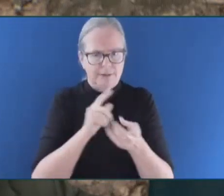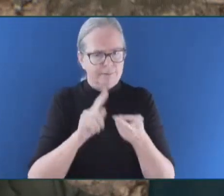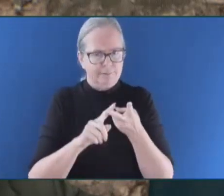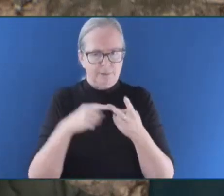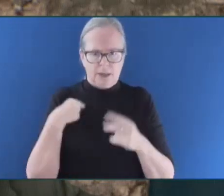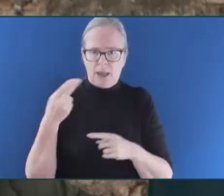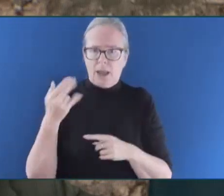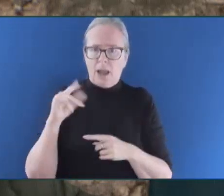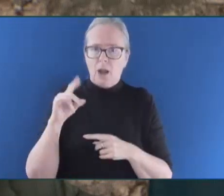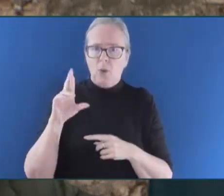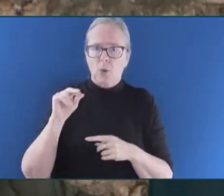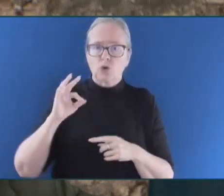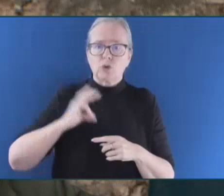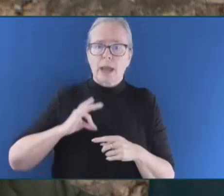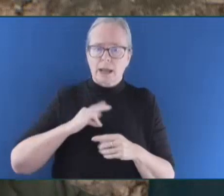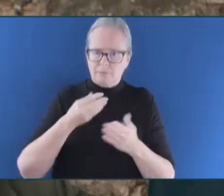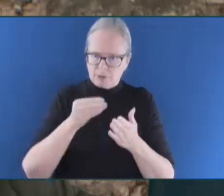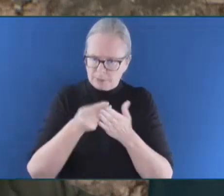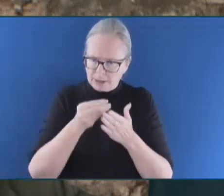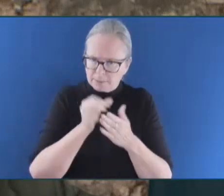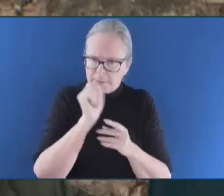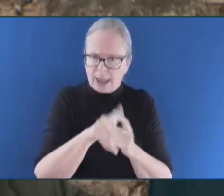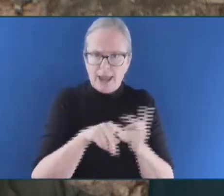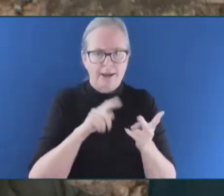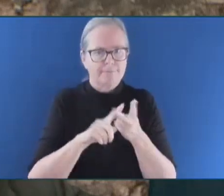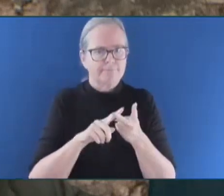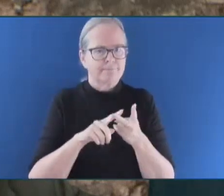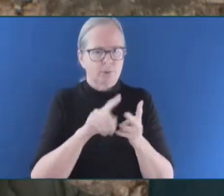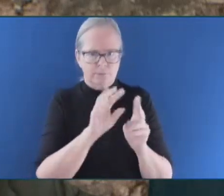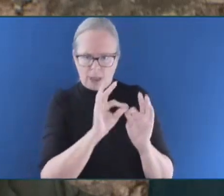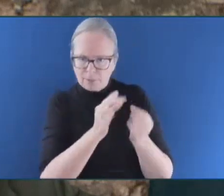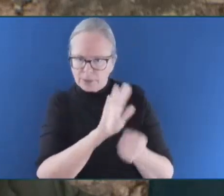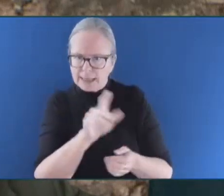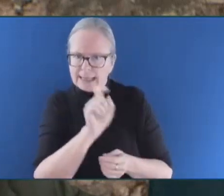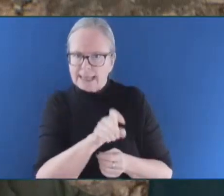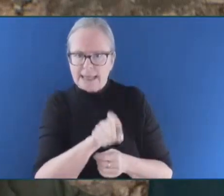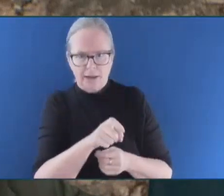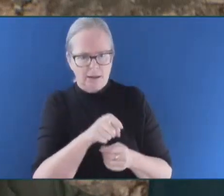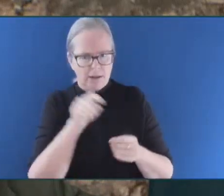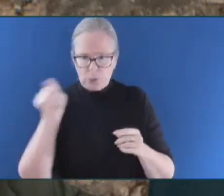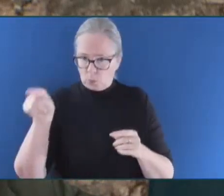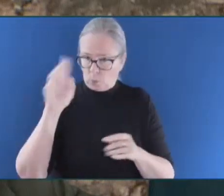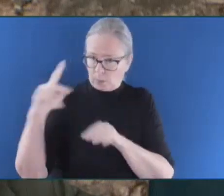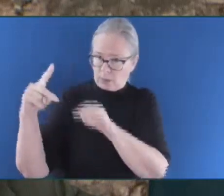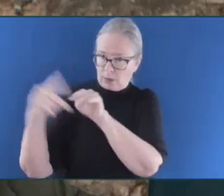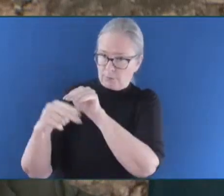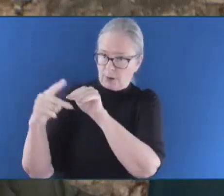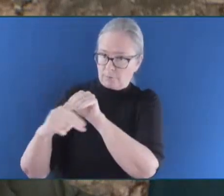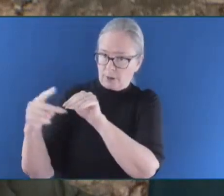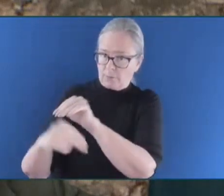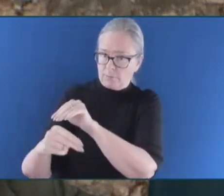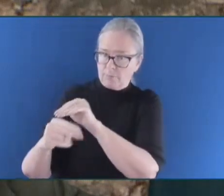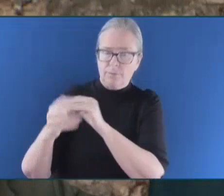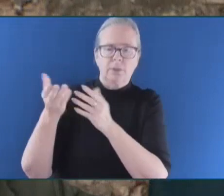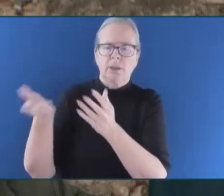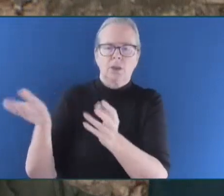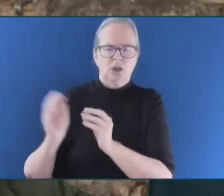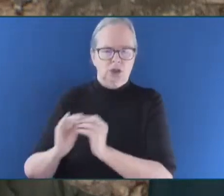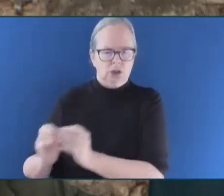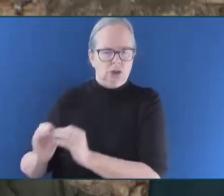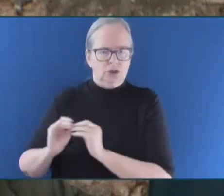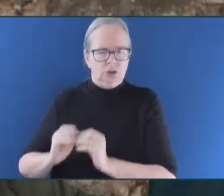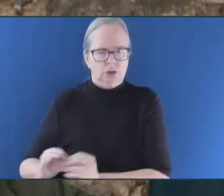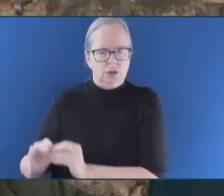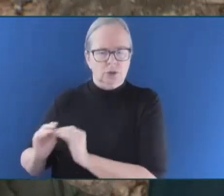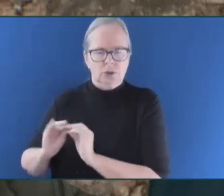is that something that they would cut? And we are, I mean, they're muttering, Minister, Speaker, because I think that they doth protest